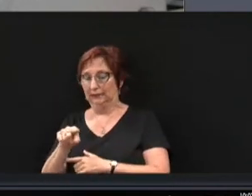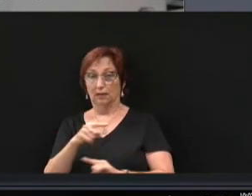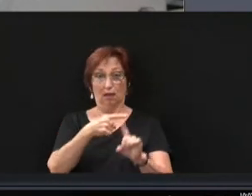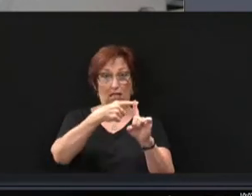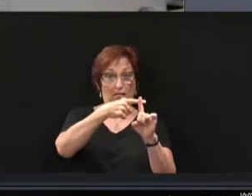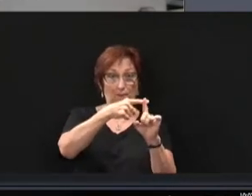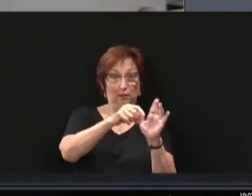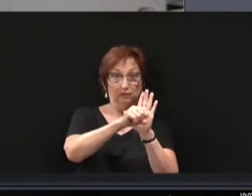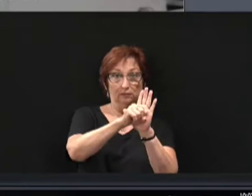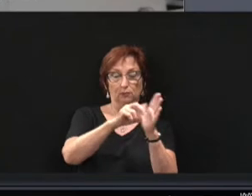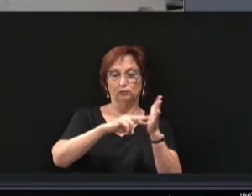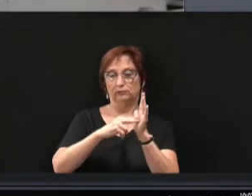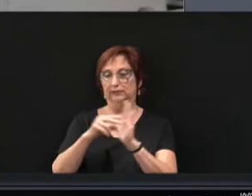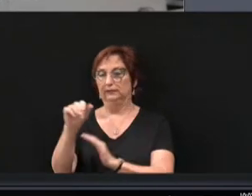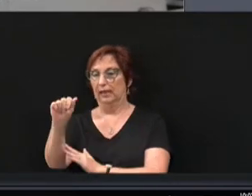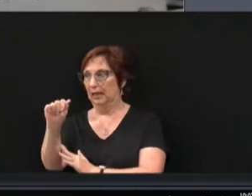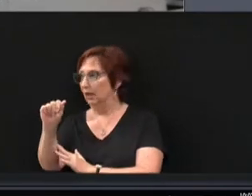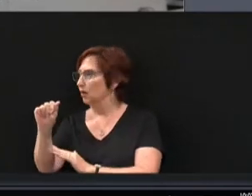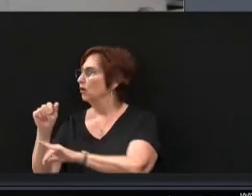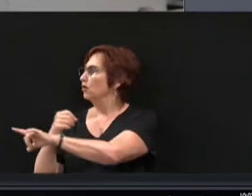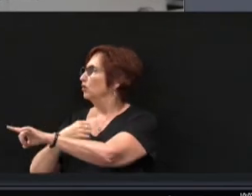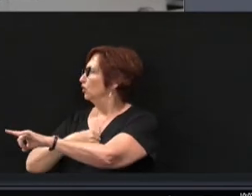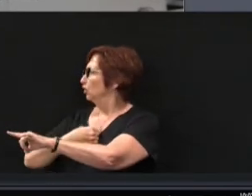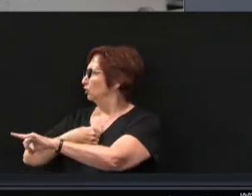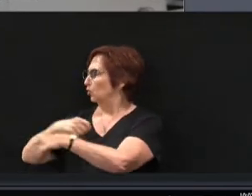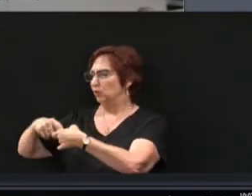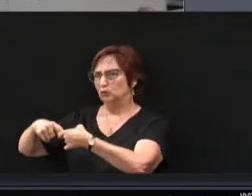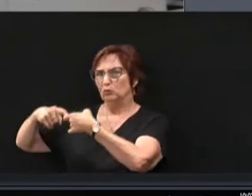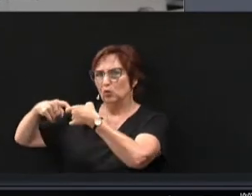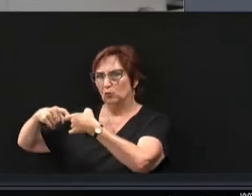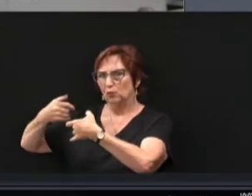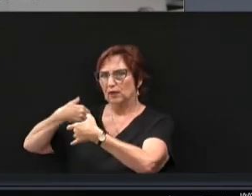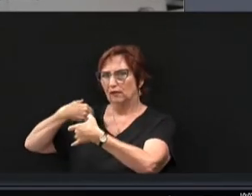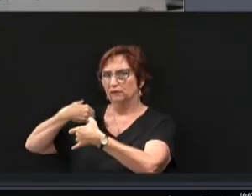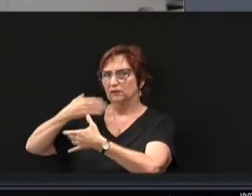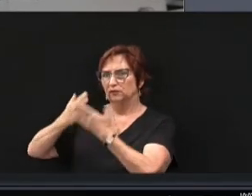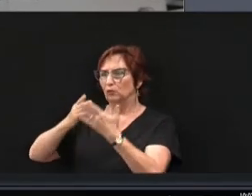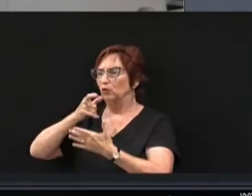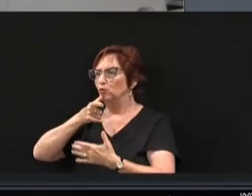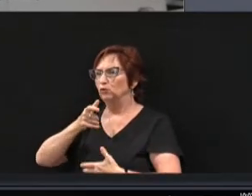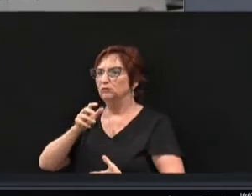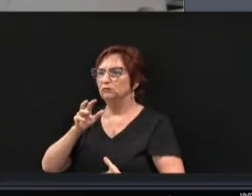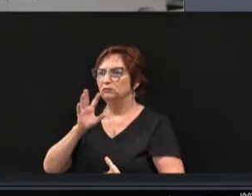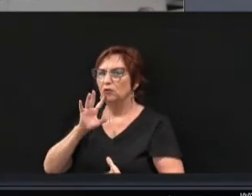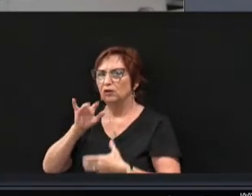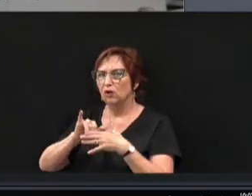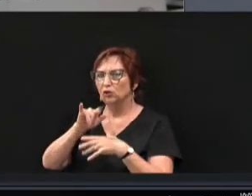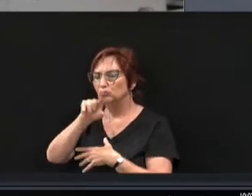A. Sorry, just a moment. Someone talked about Zoom that I tried to mute, and they can't hear me.